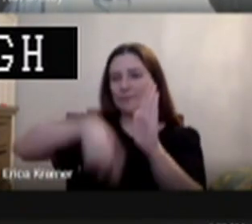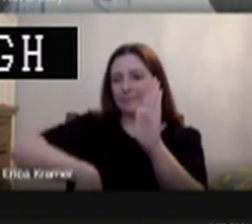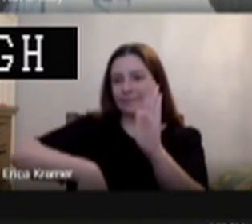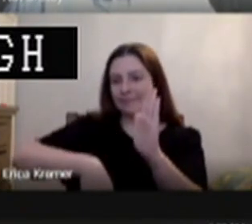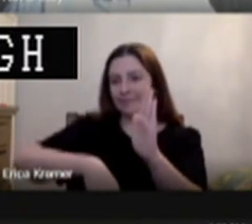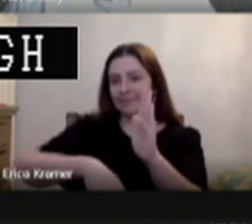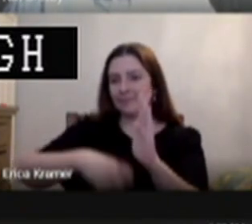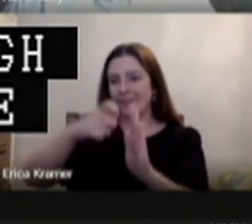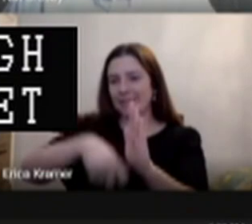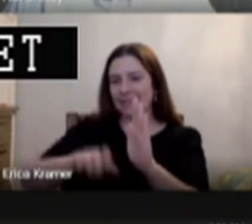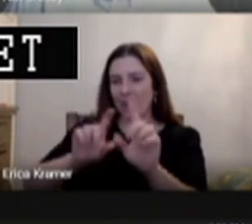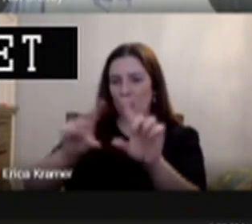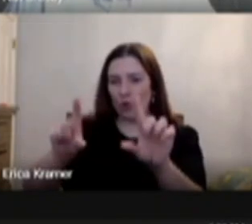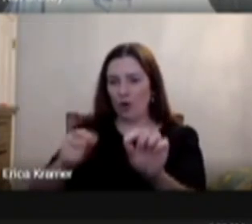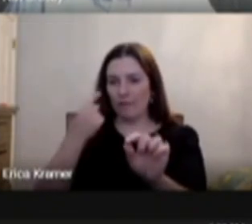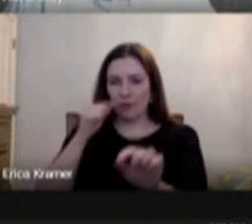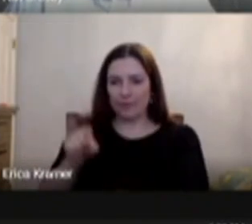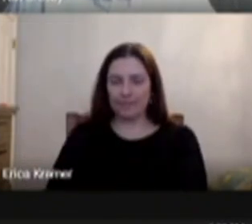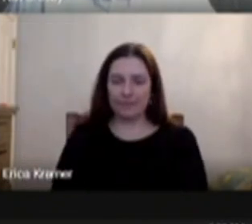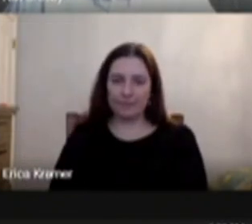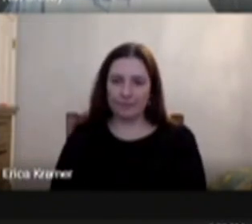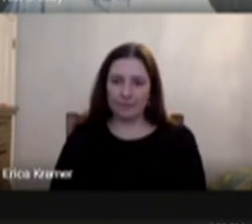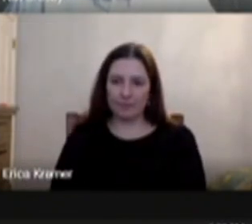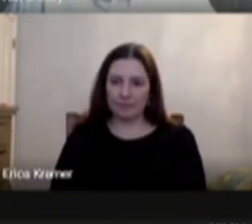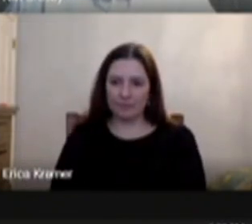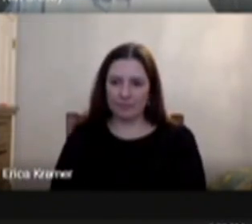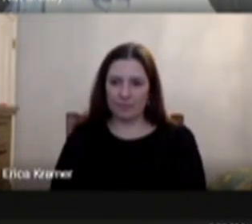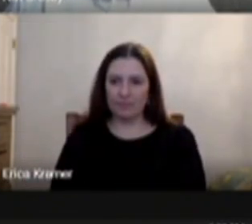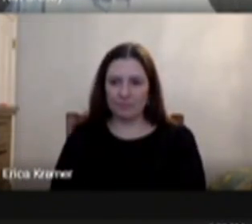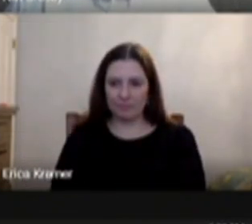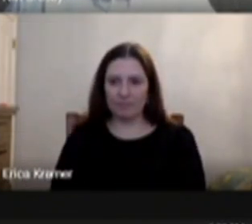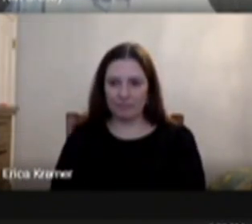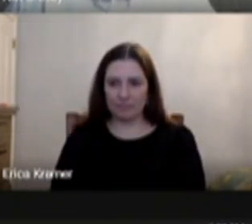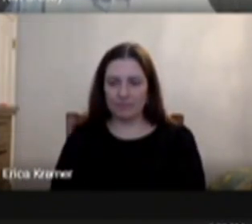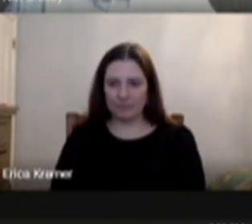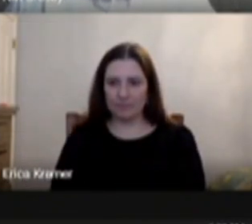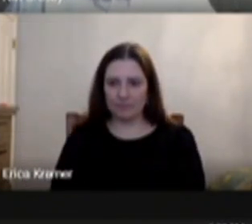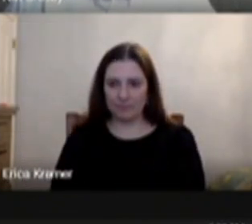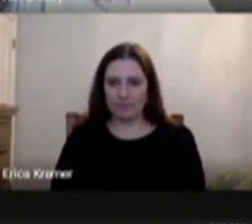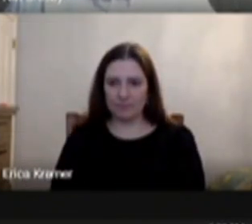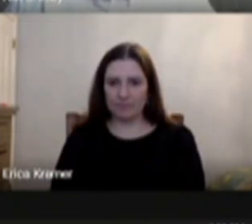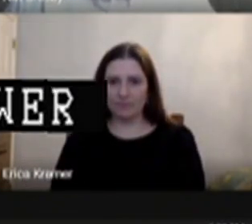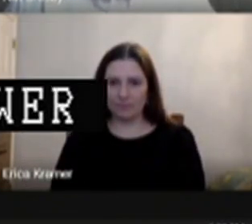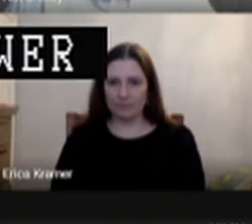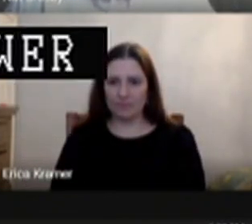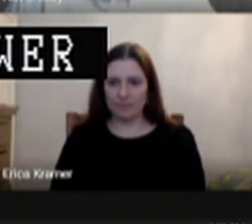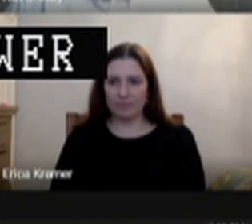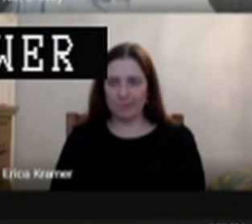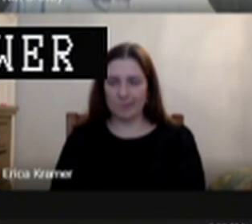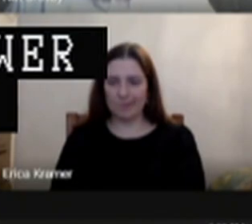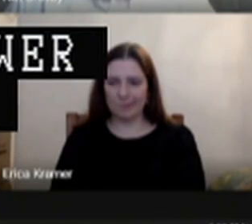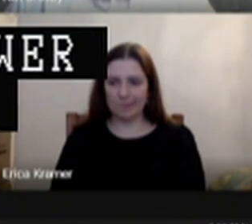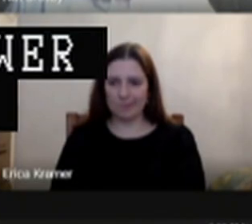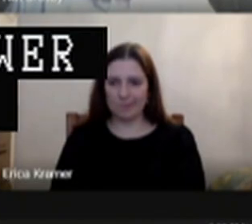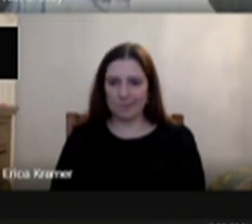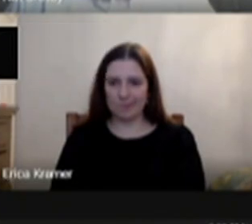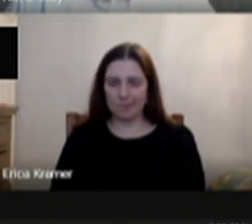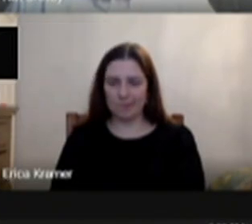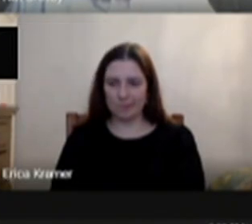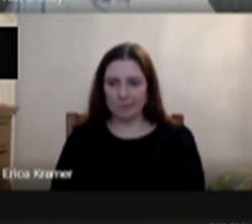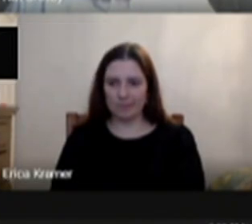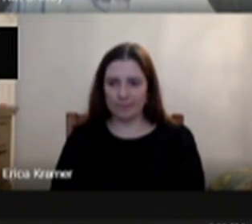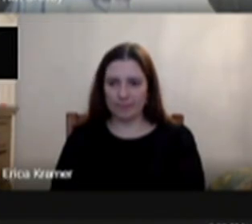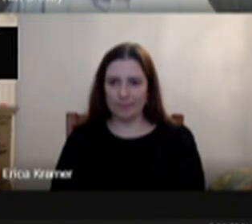And then here we can see that kind of lower dashed blue line is the existing ramp, and then that subtle change that happens at the